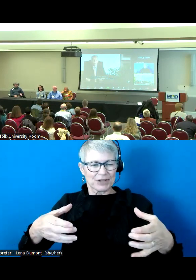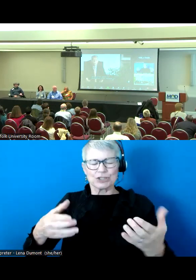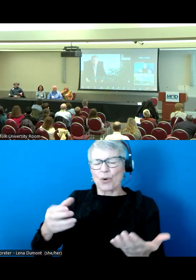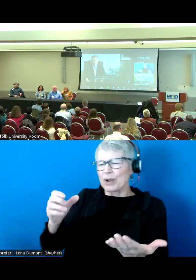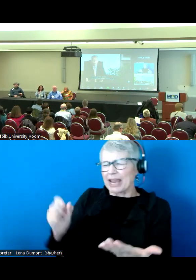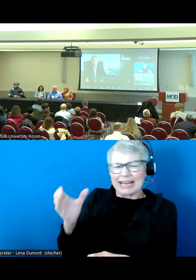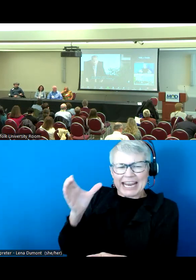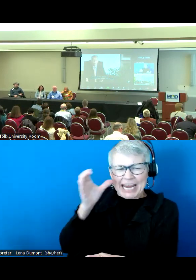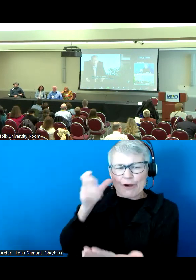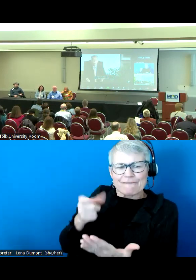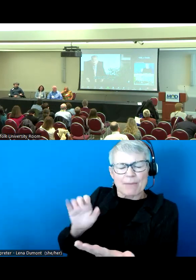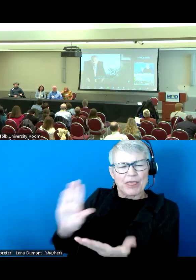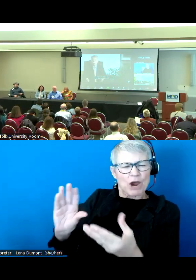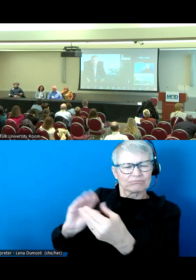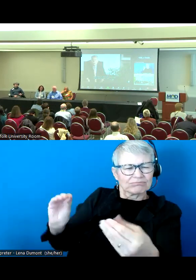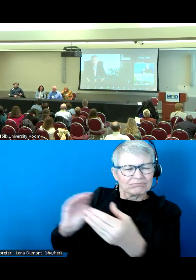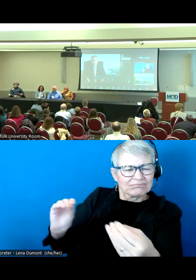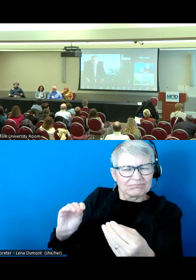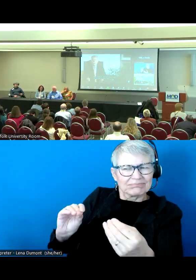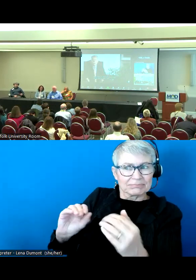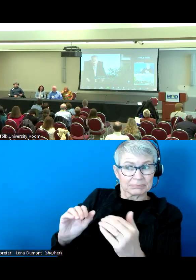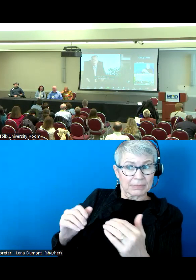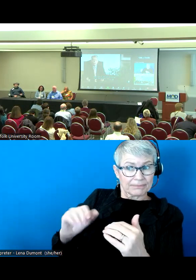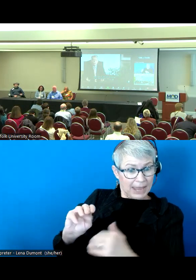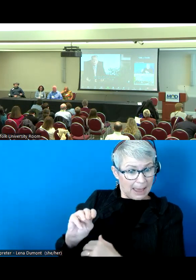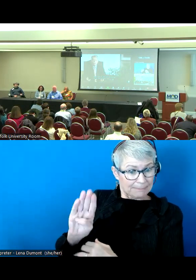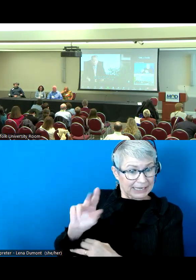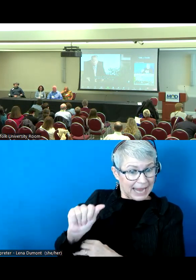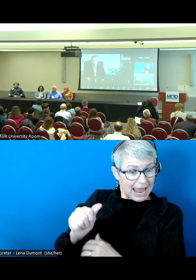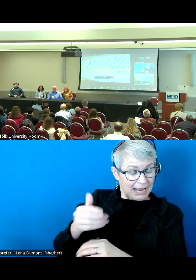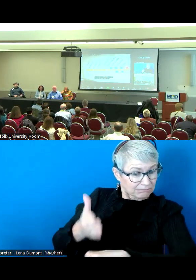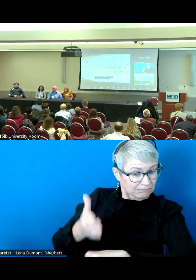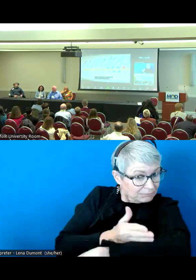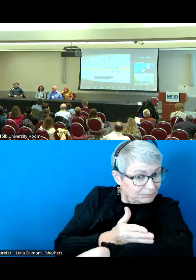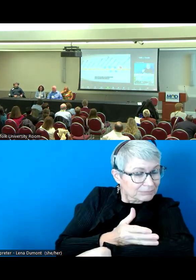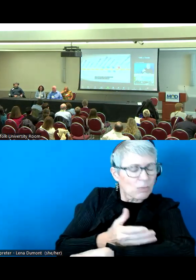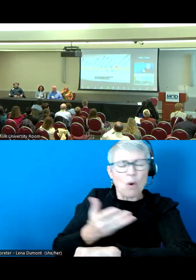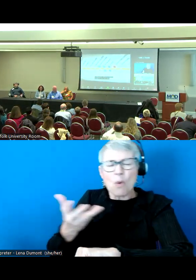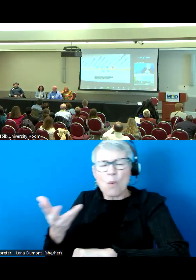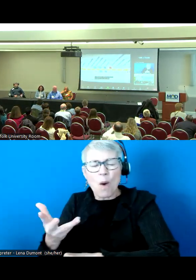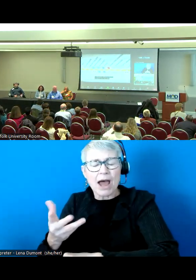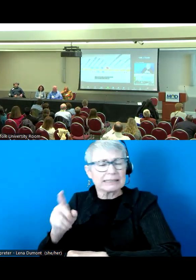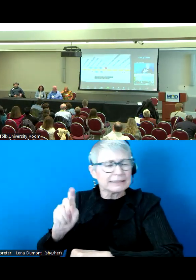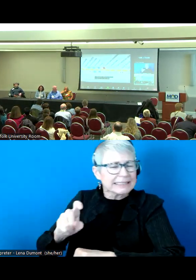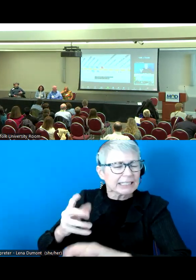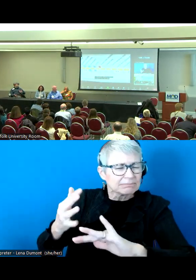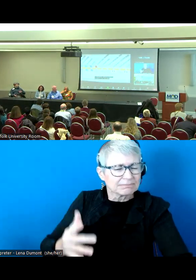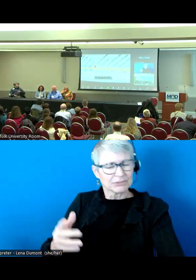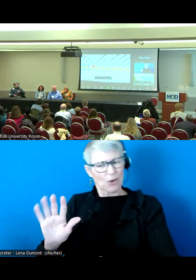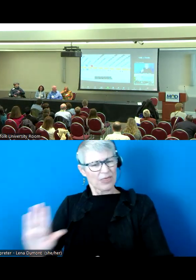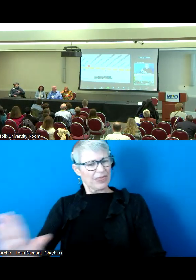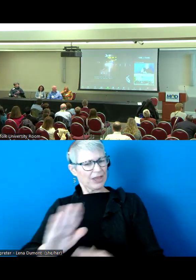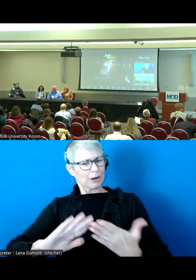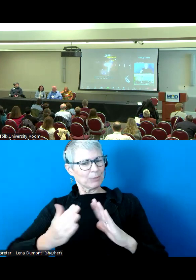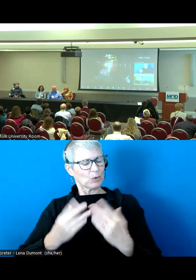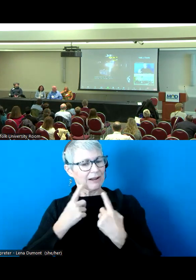their community with regard to how the T is performing its services. People have really bought into the